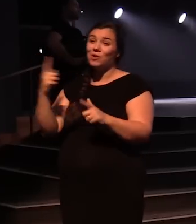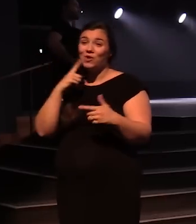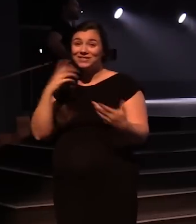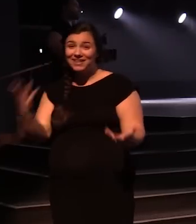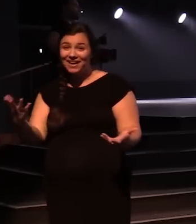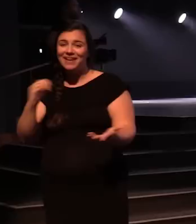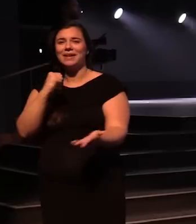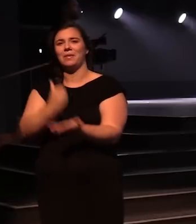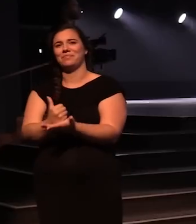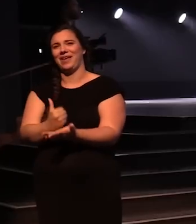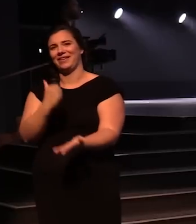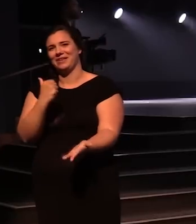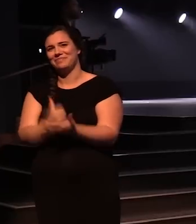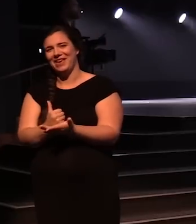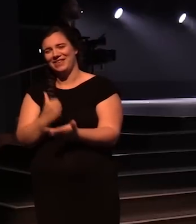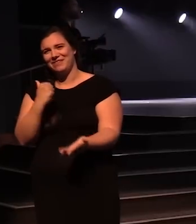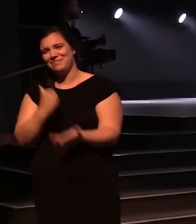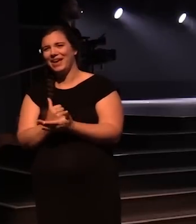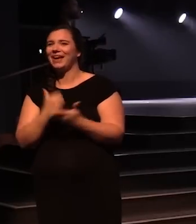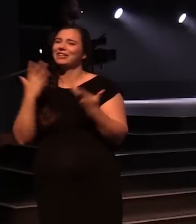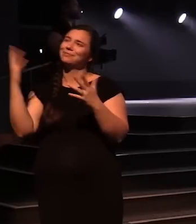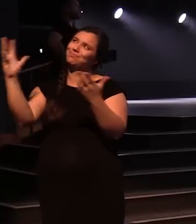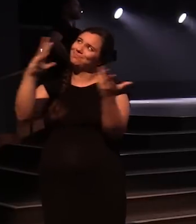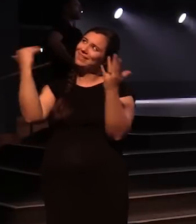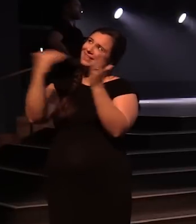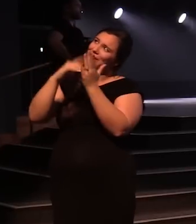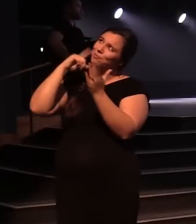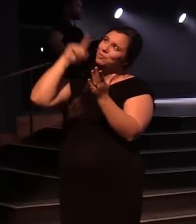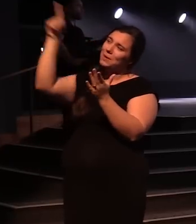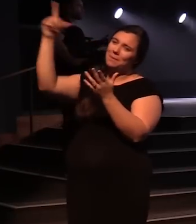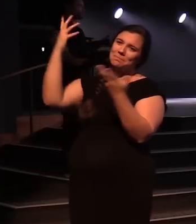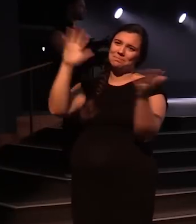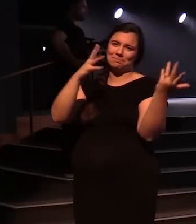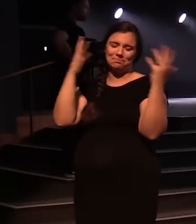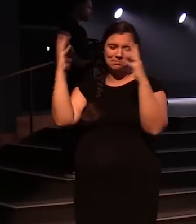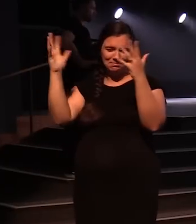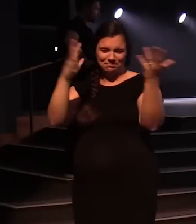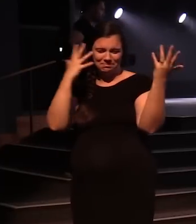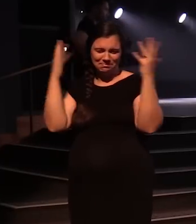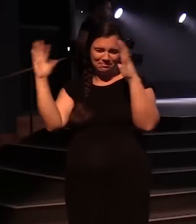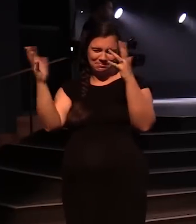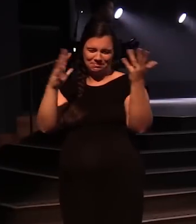said, amen, amen. Can we give him one more shout of praise? Come on.